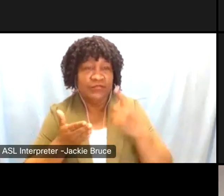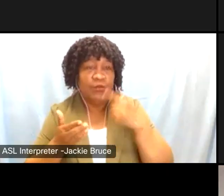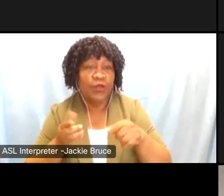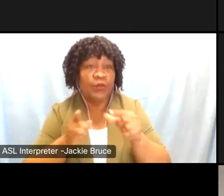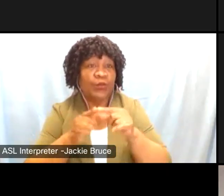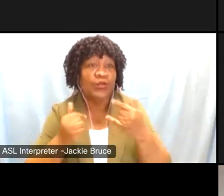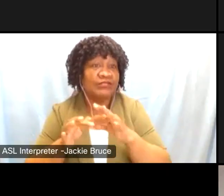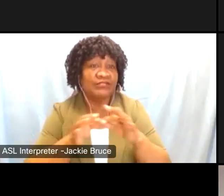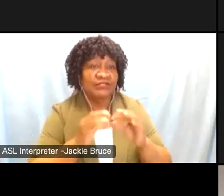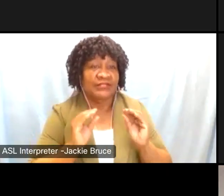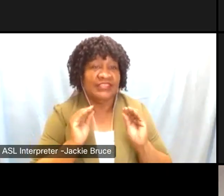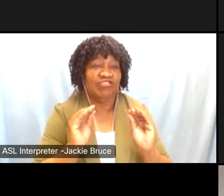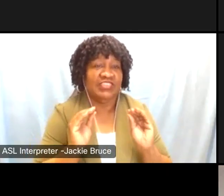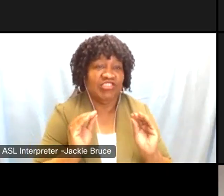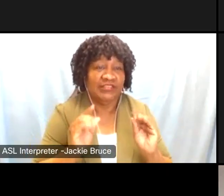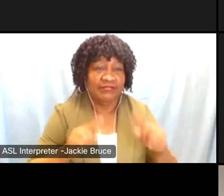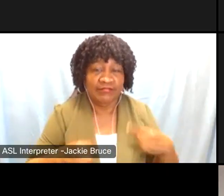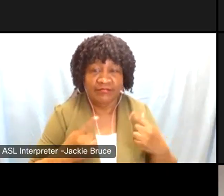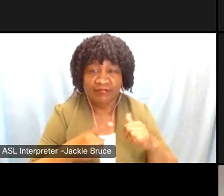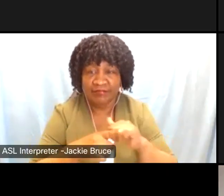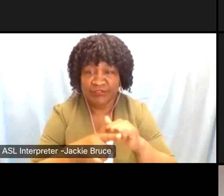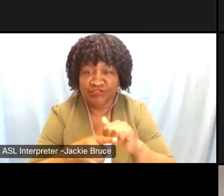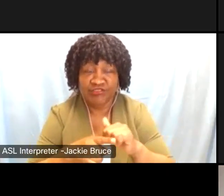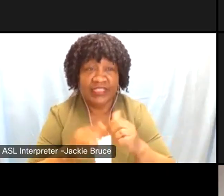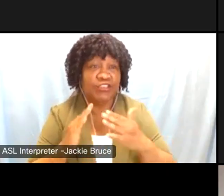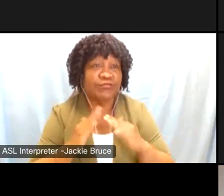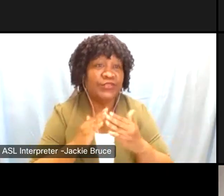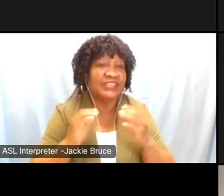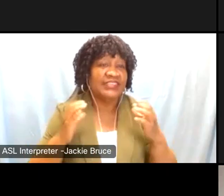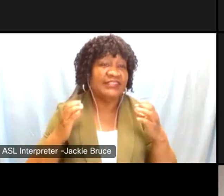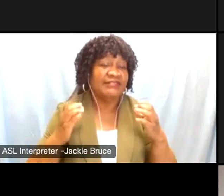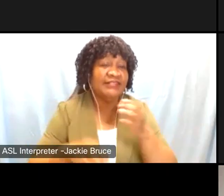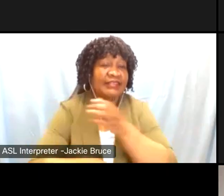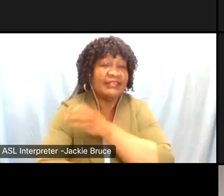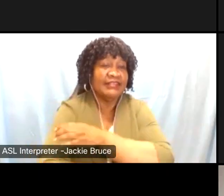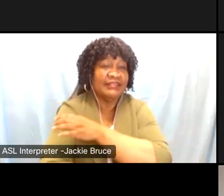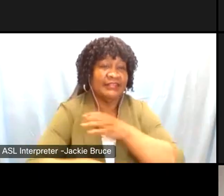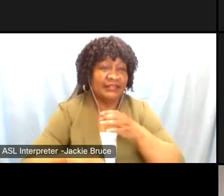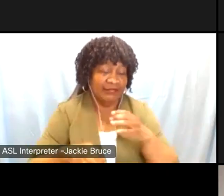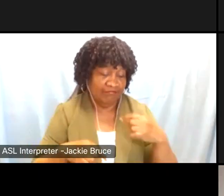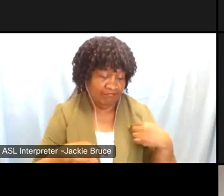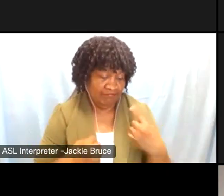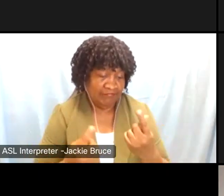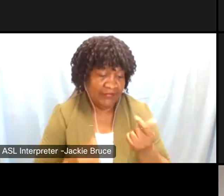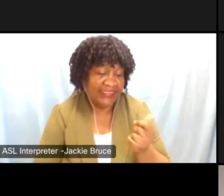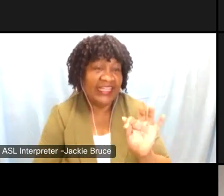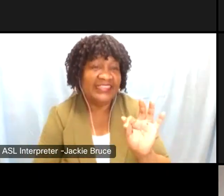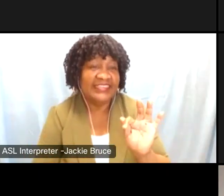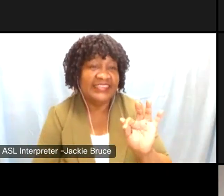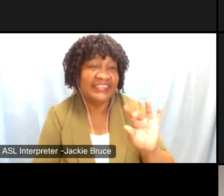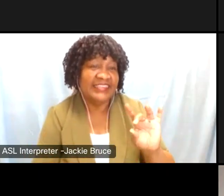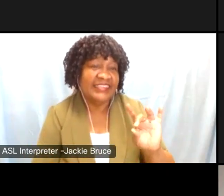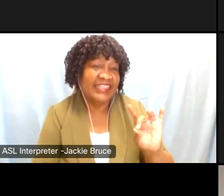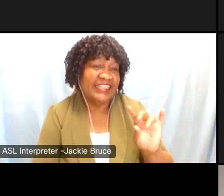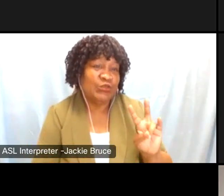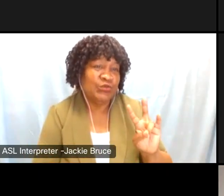educator. I've been trained as a community clinical psychologist since 1982. So I've been